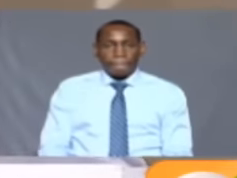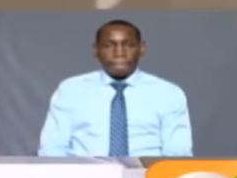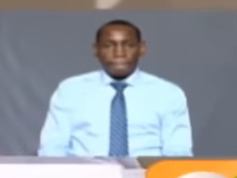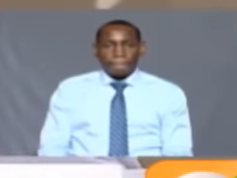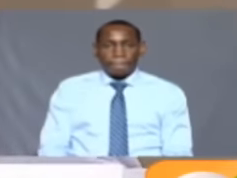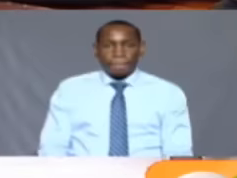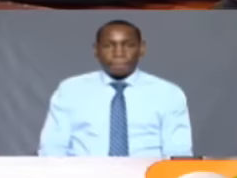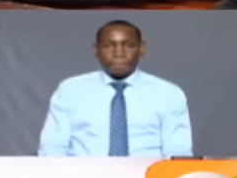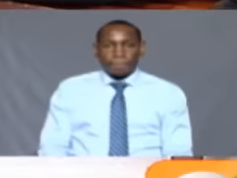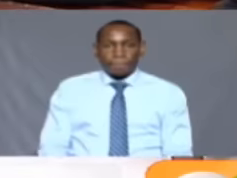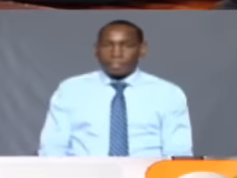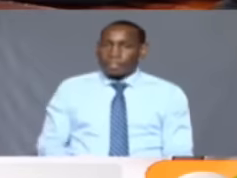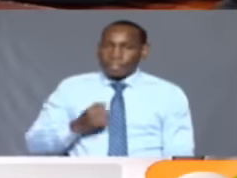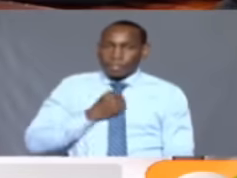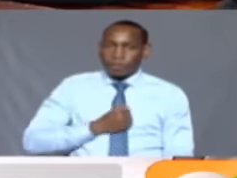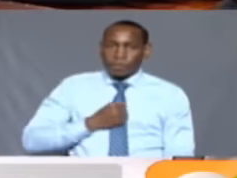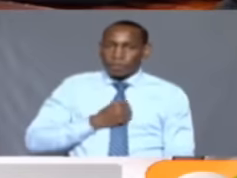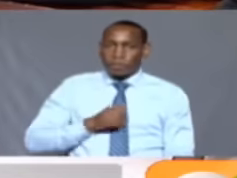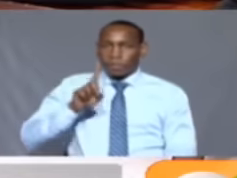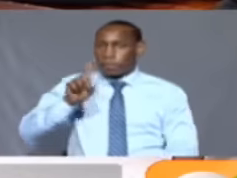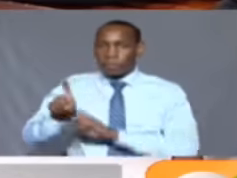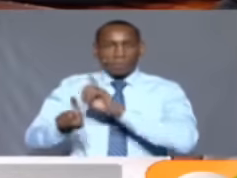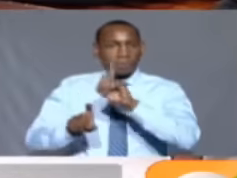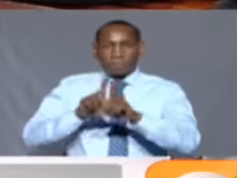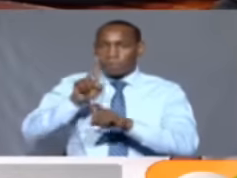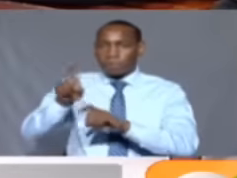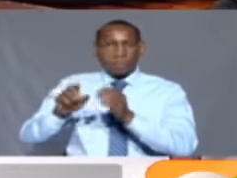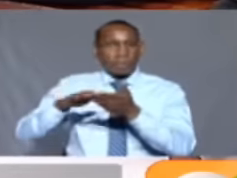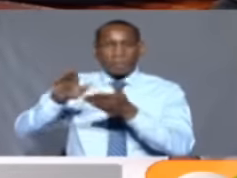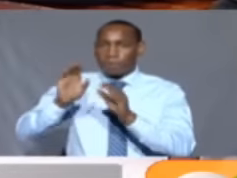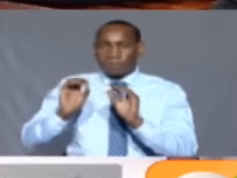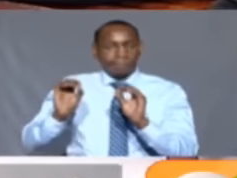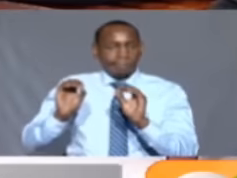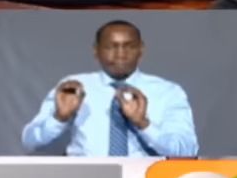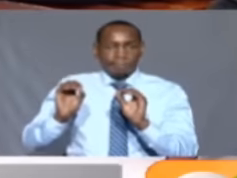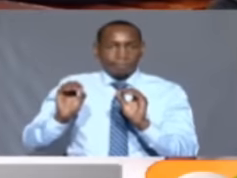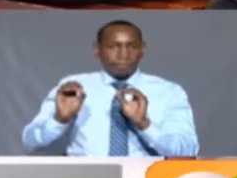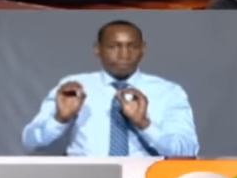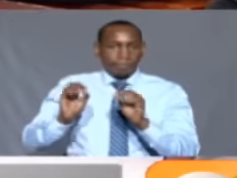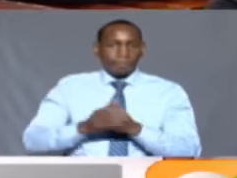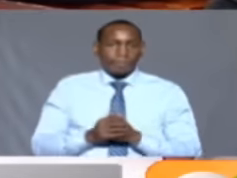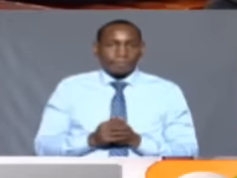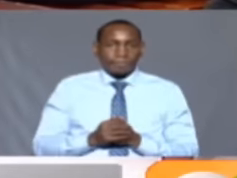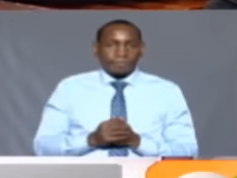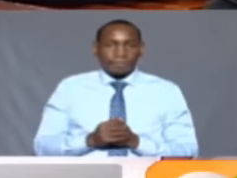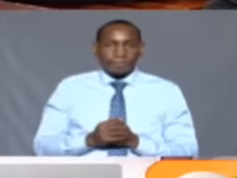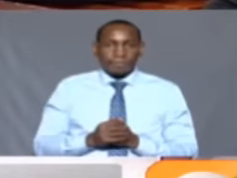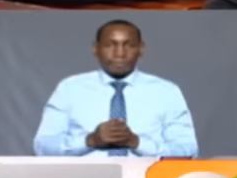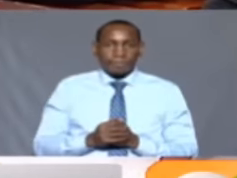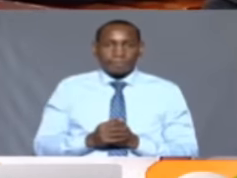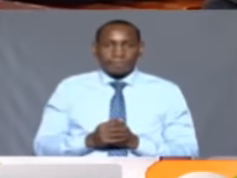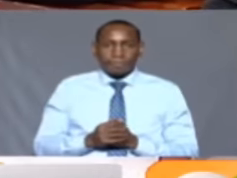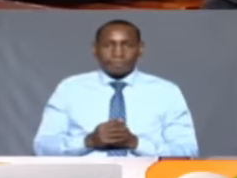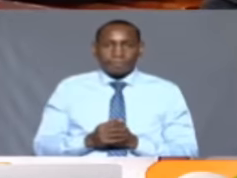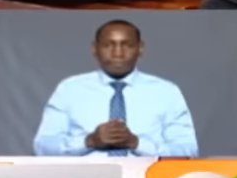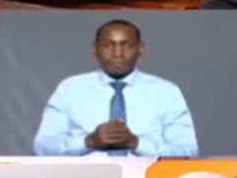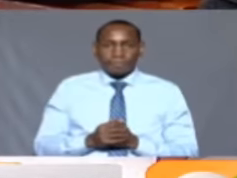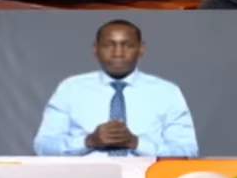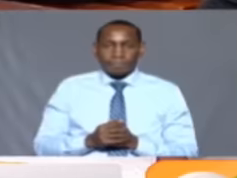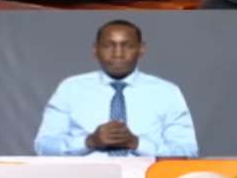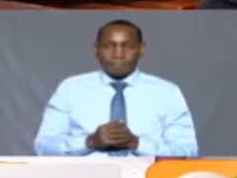Yeah. All right. I'm sorry. I don't want to ask too many questions. Jeff. The journalist in me is coming back.